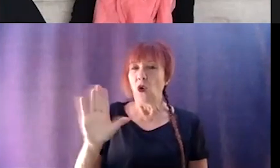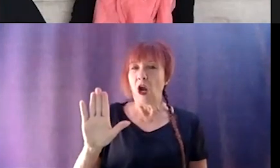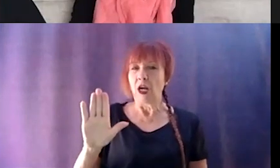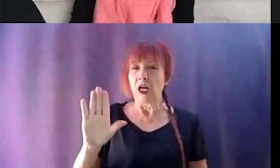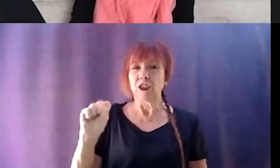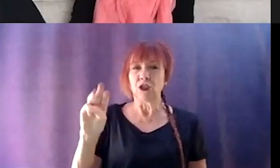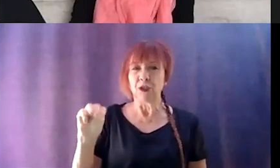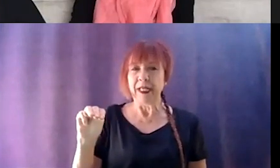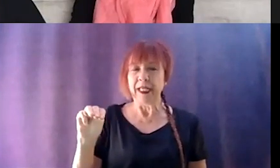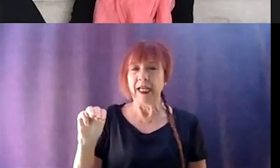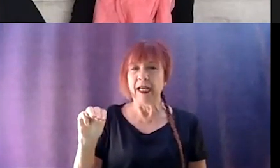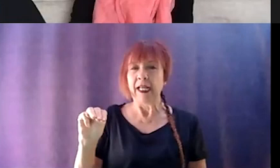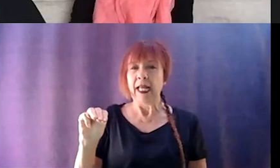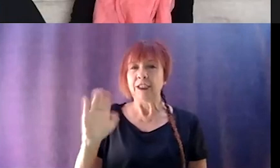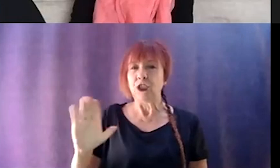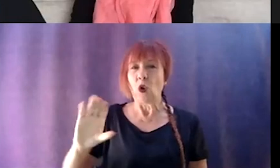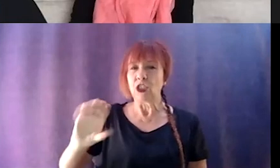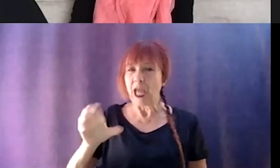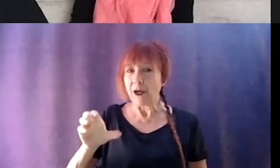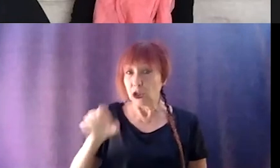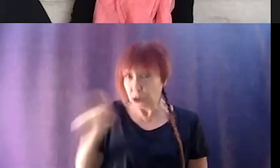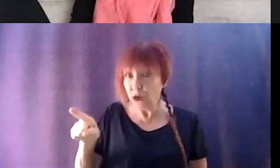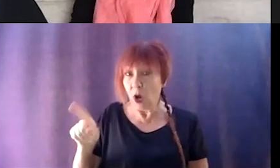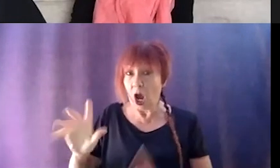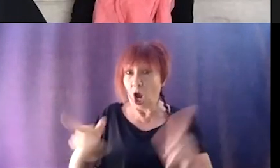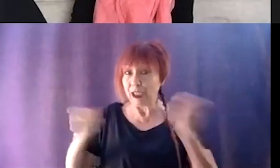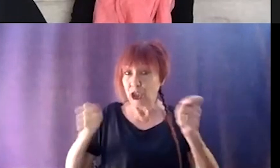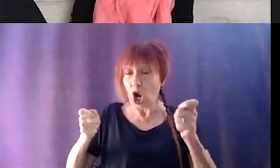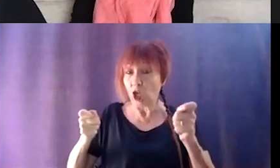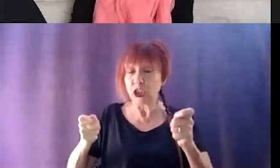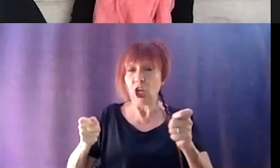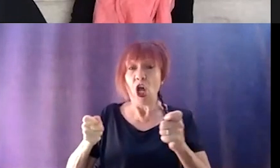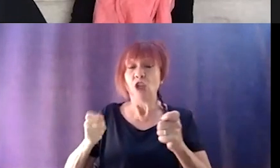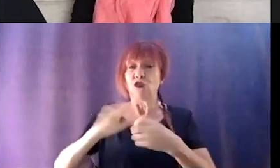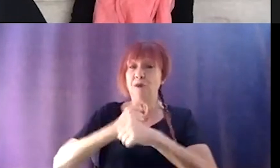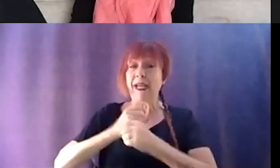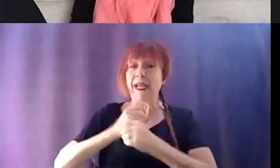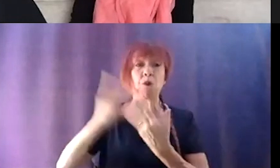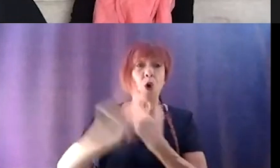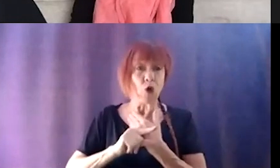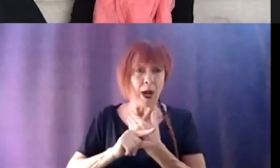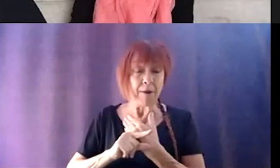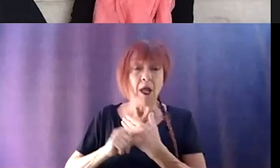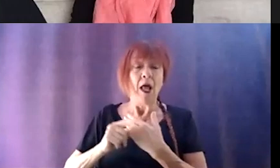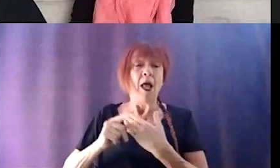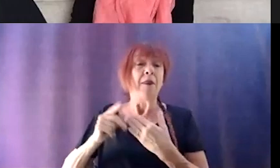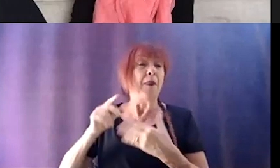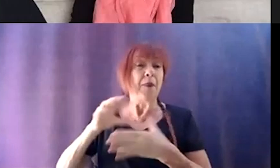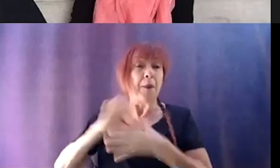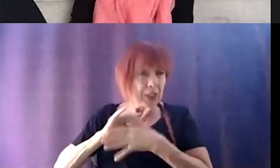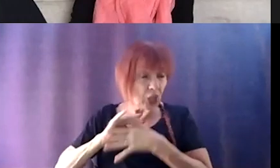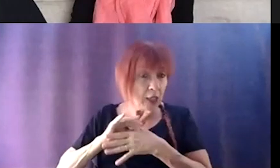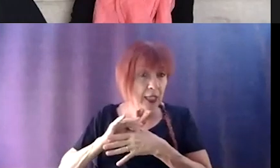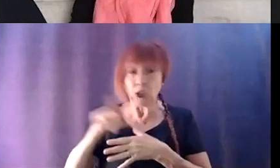your channel. Like, you are in charge of programming it. So as being performers, as being creators, you literally can program your